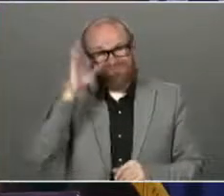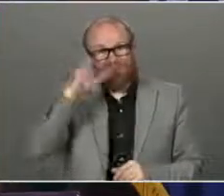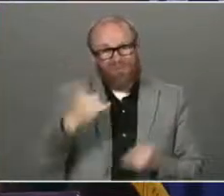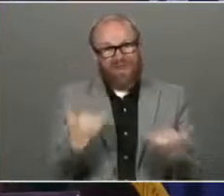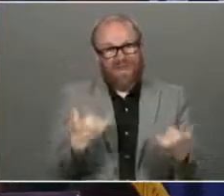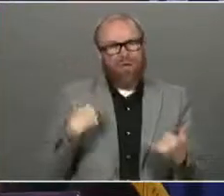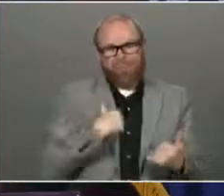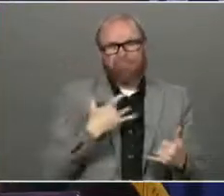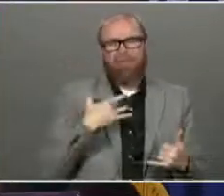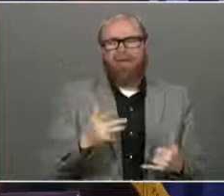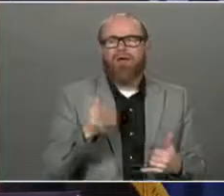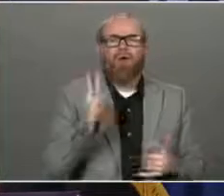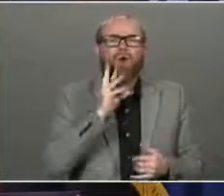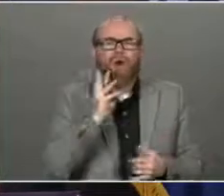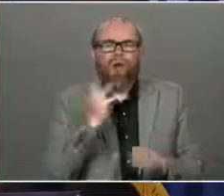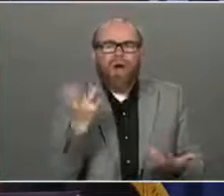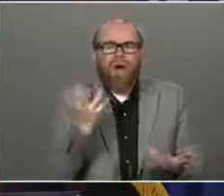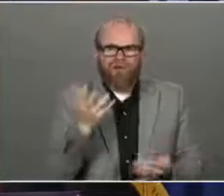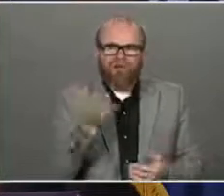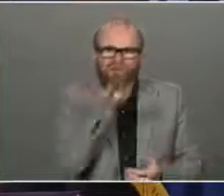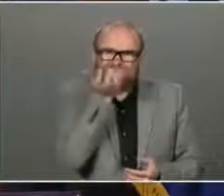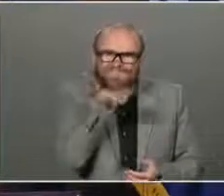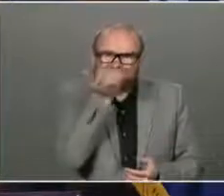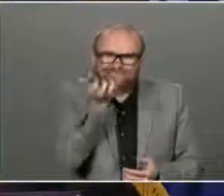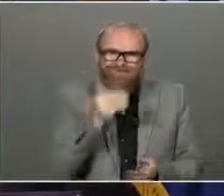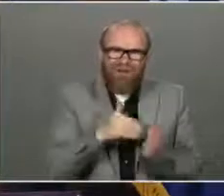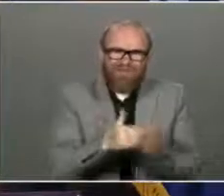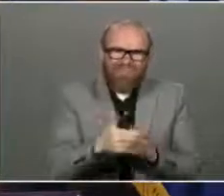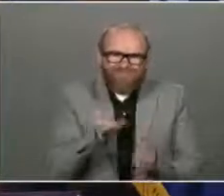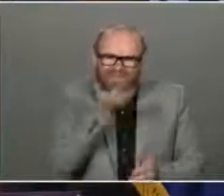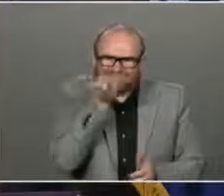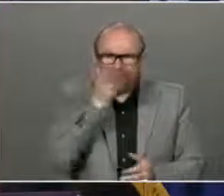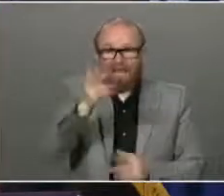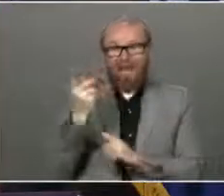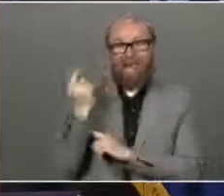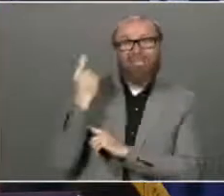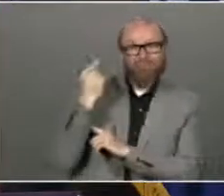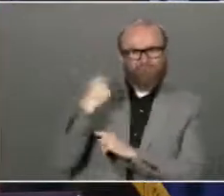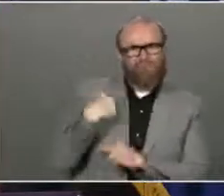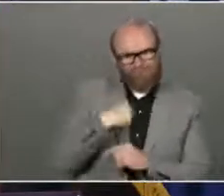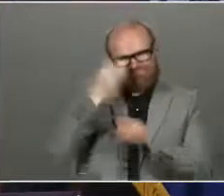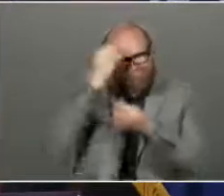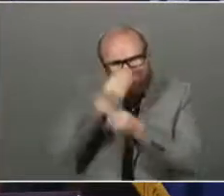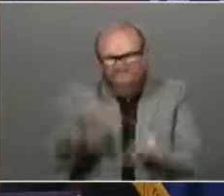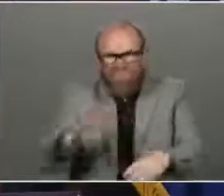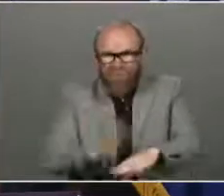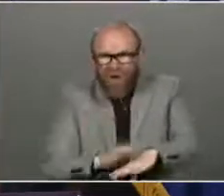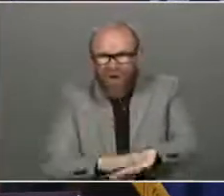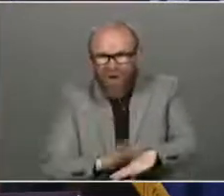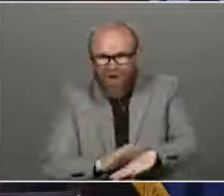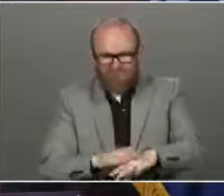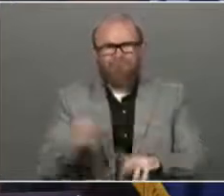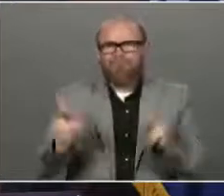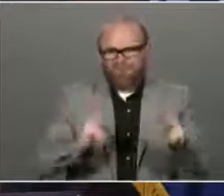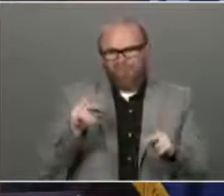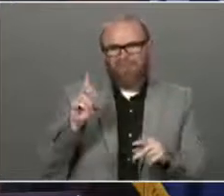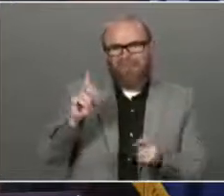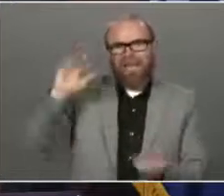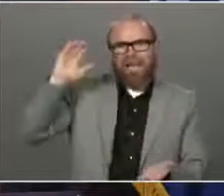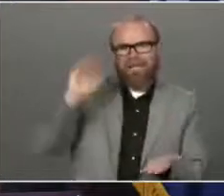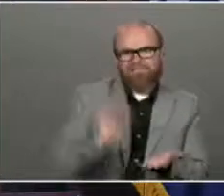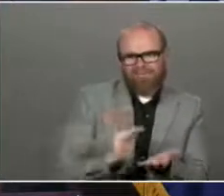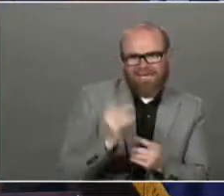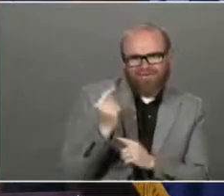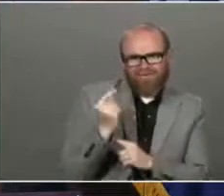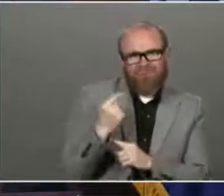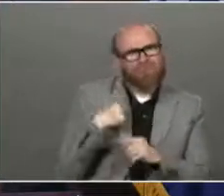and our lawns. Last year, Utahns did just that, saving billions of gallons, and we can do it again. Now, before I get to questions, I just want to touch on